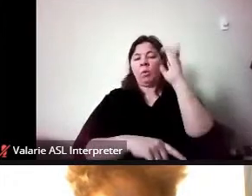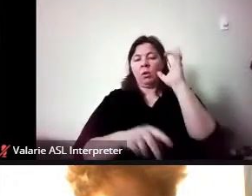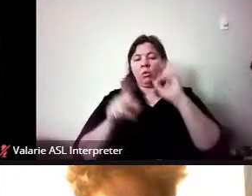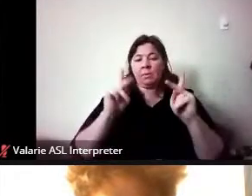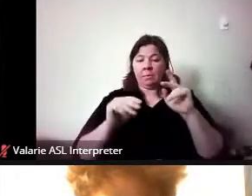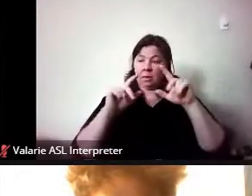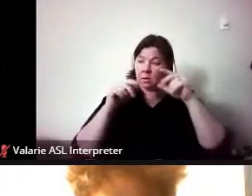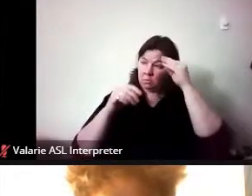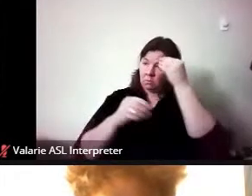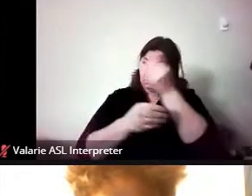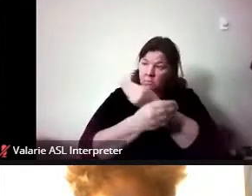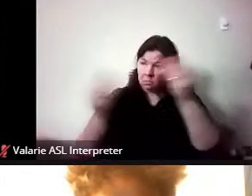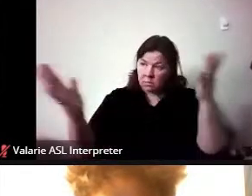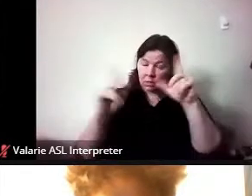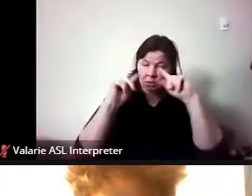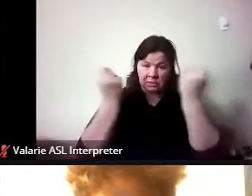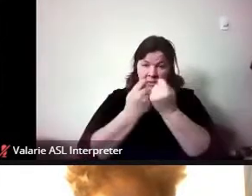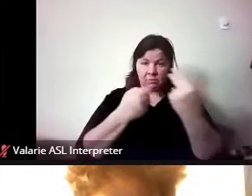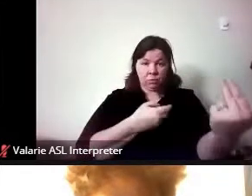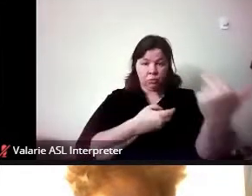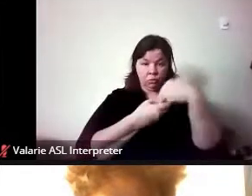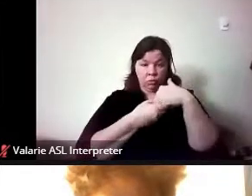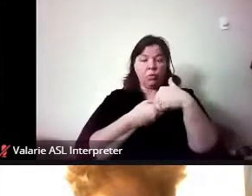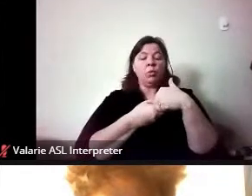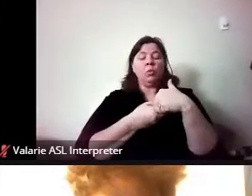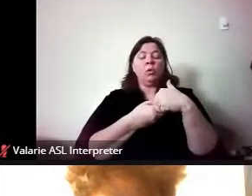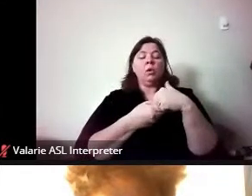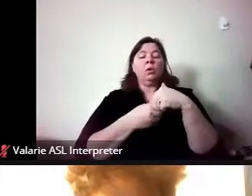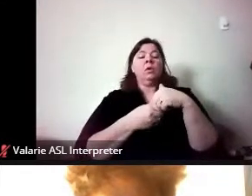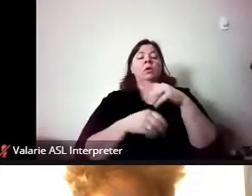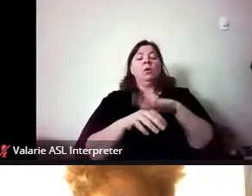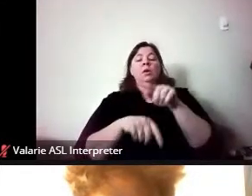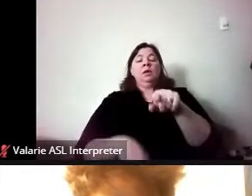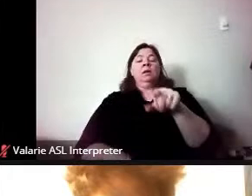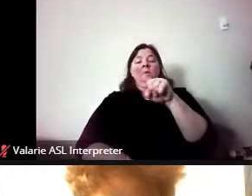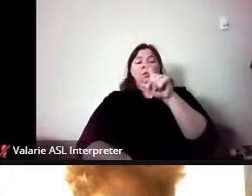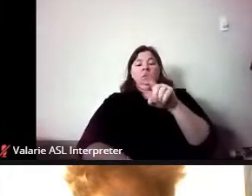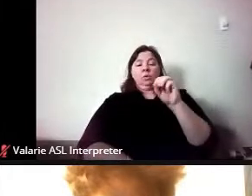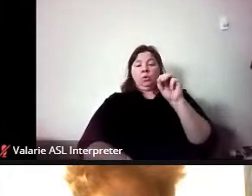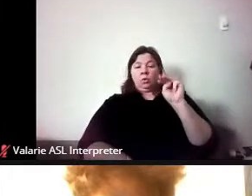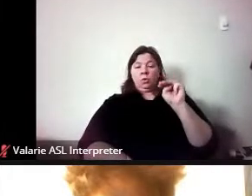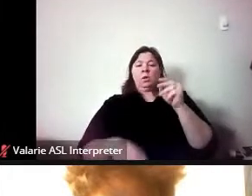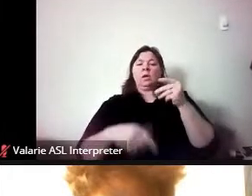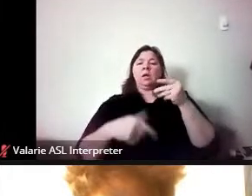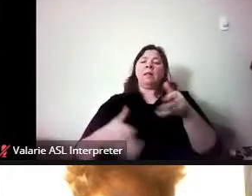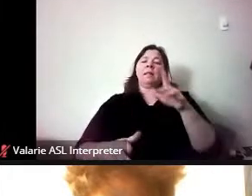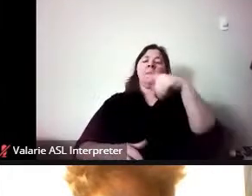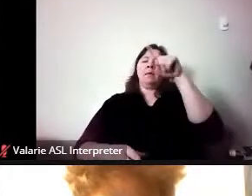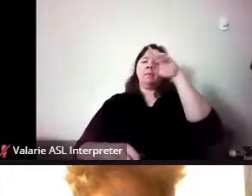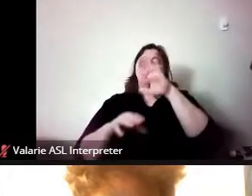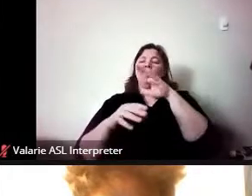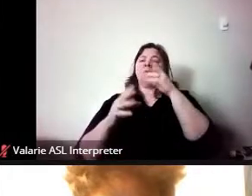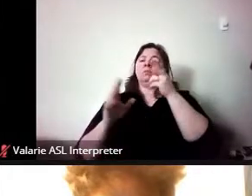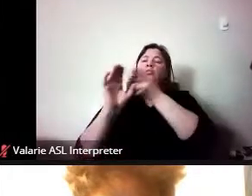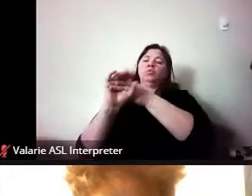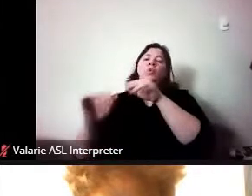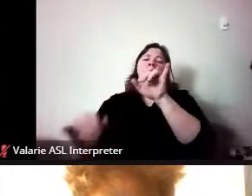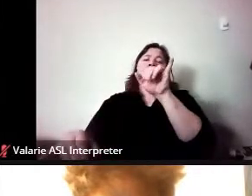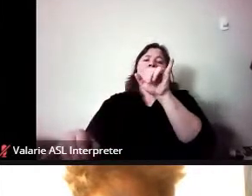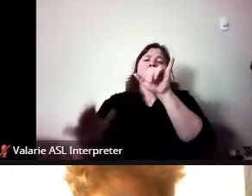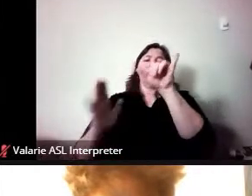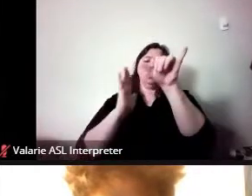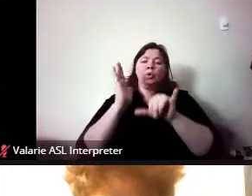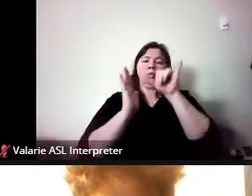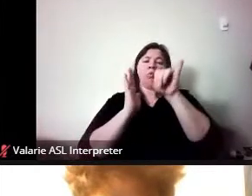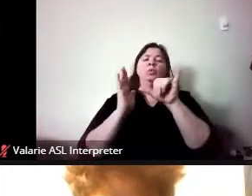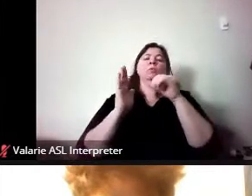know if they are struggling to get onto the Zoom. Please let them go onto the YouTube channel. And